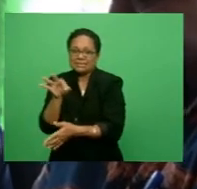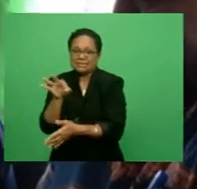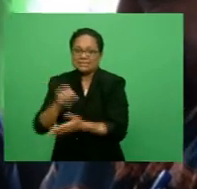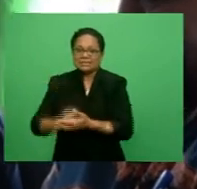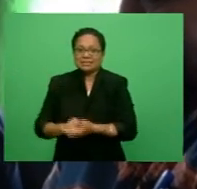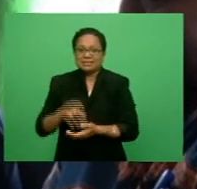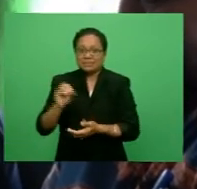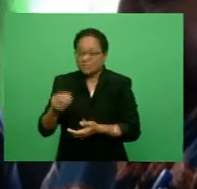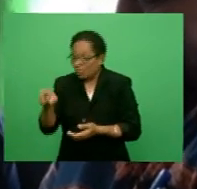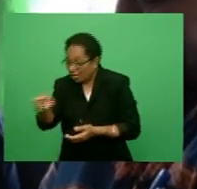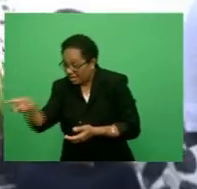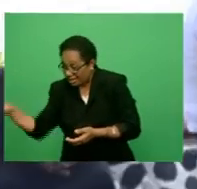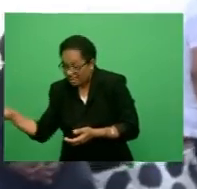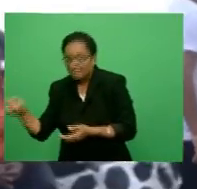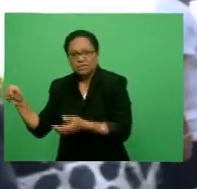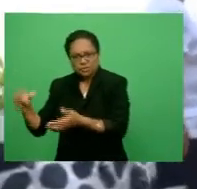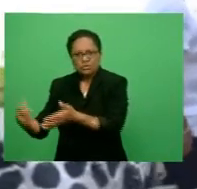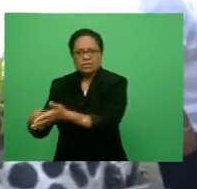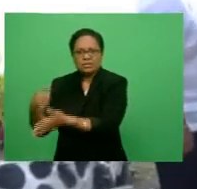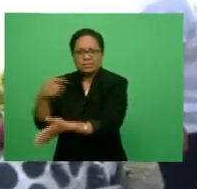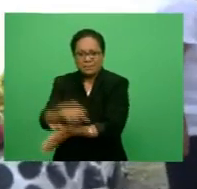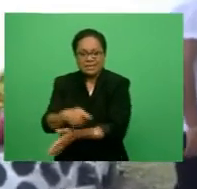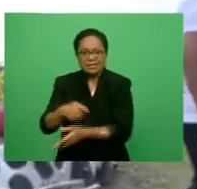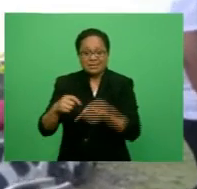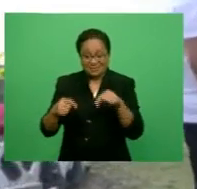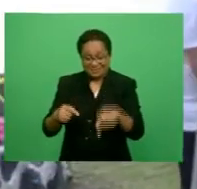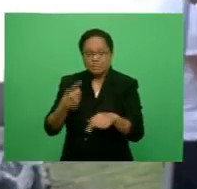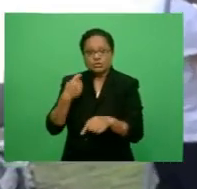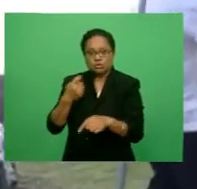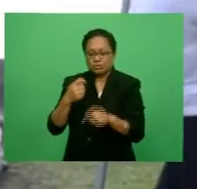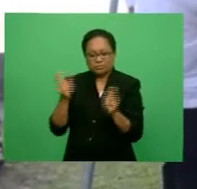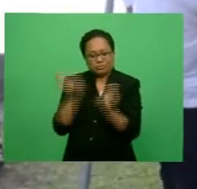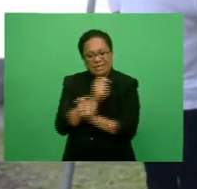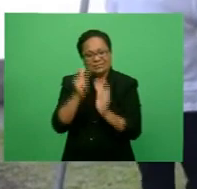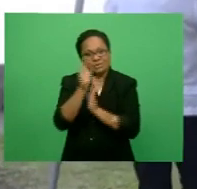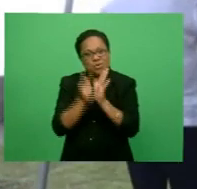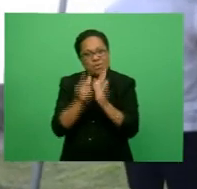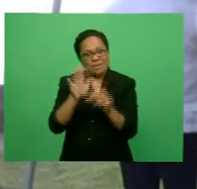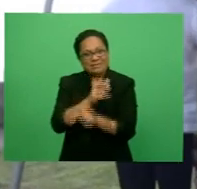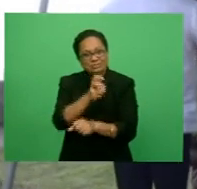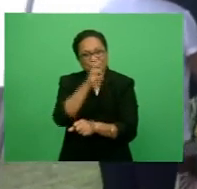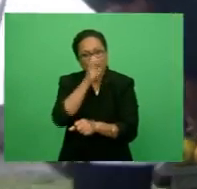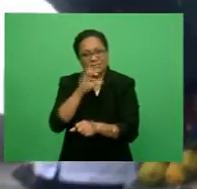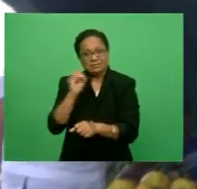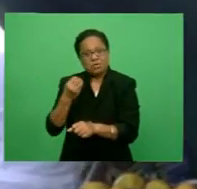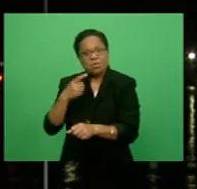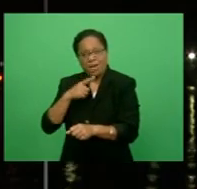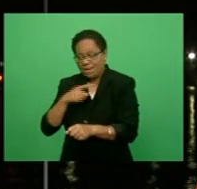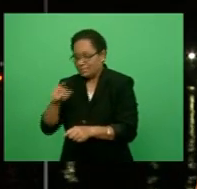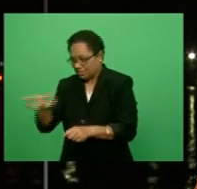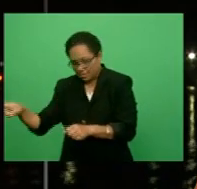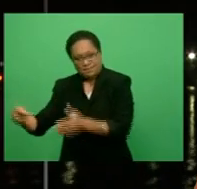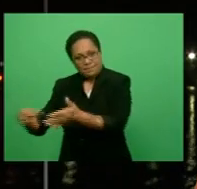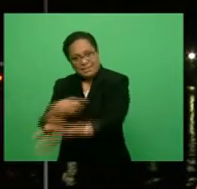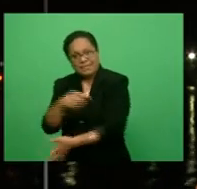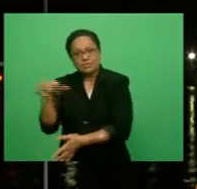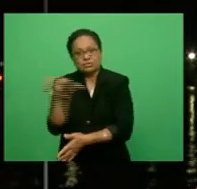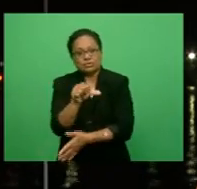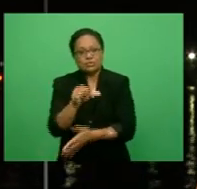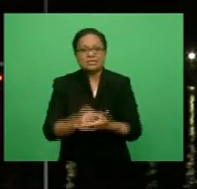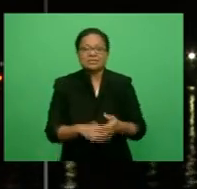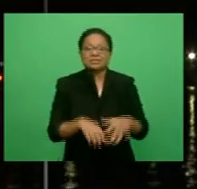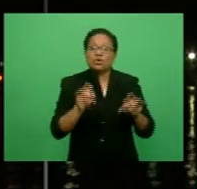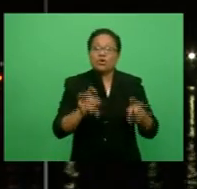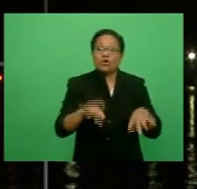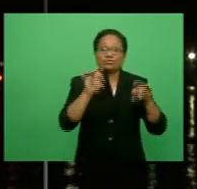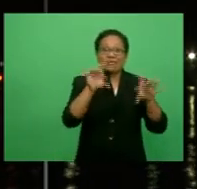responsible, the Ministry of Local Government will soon make amendments to the law. Kelly Vatala, FBC News. Australian